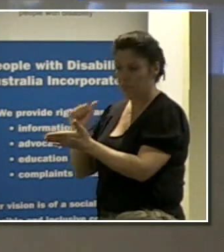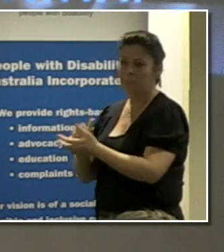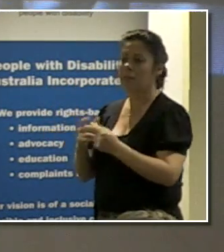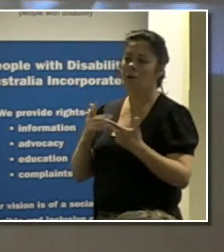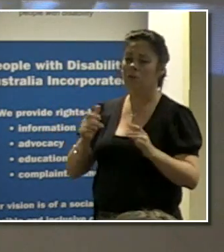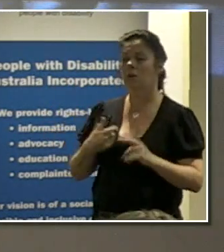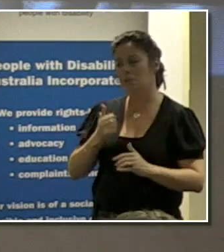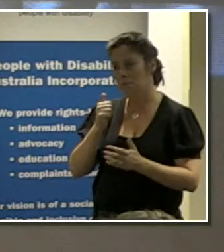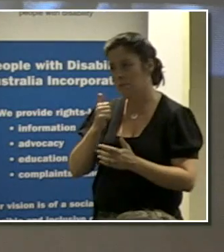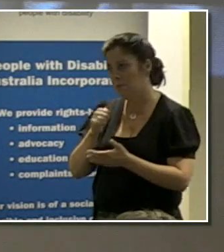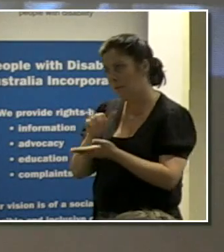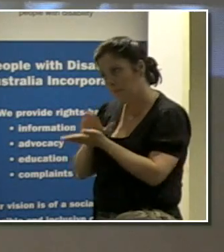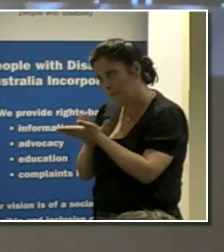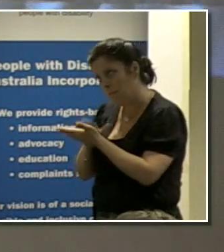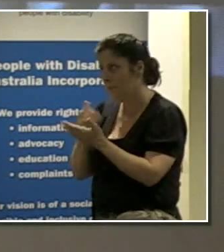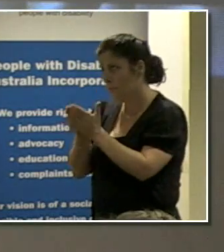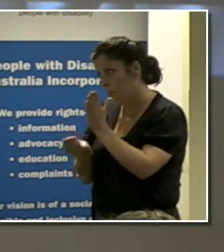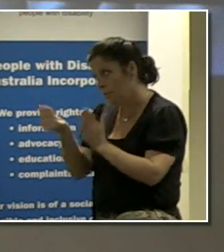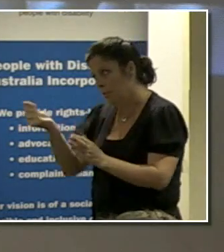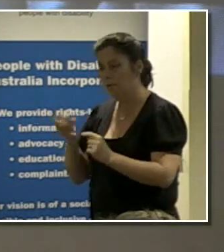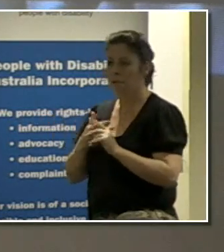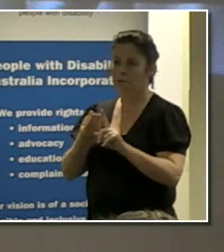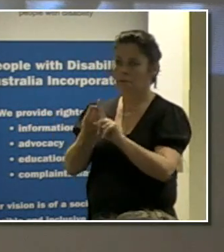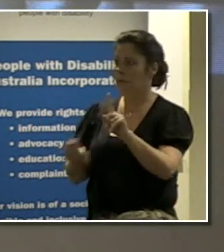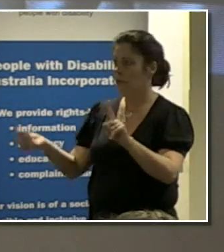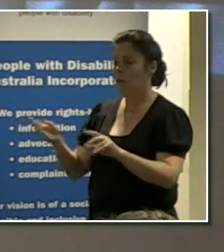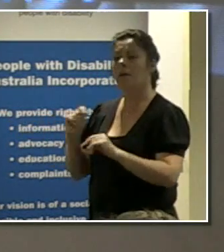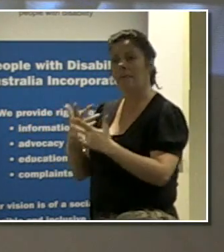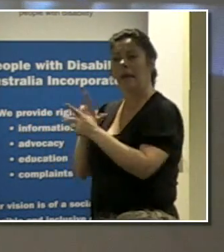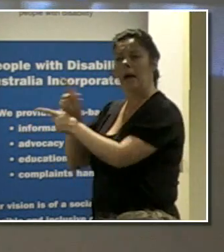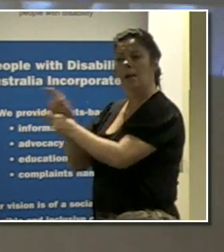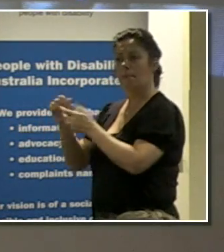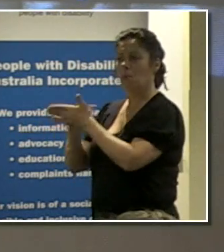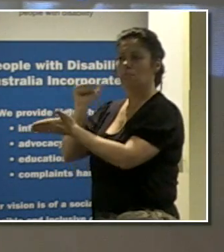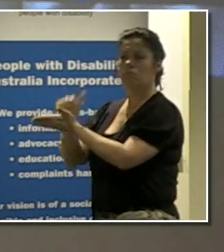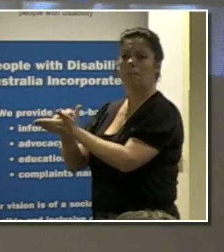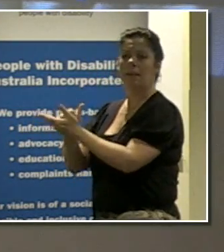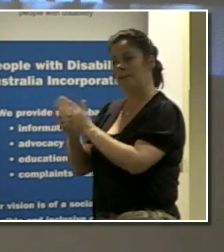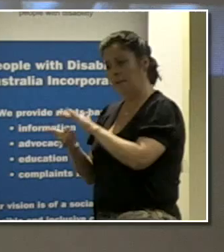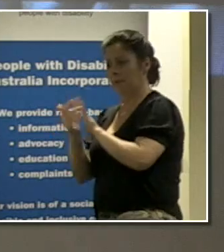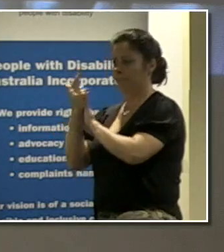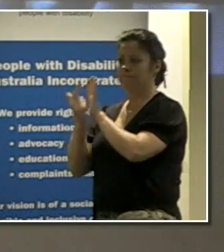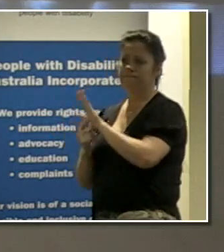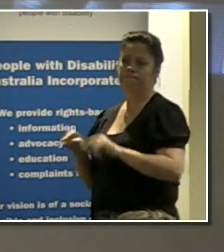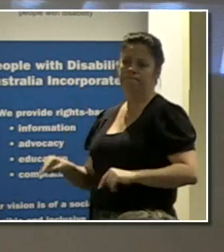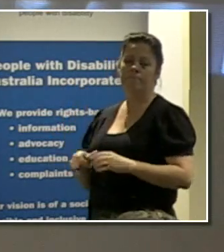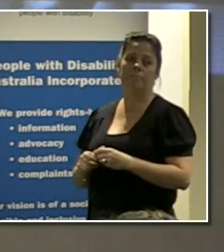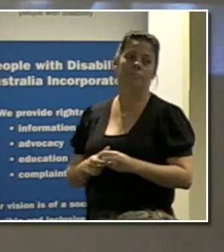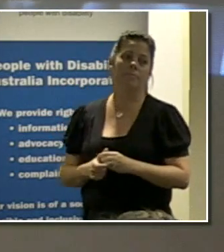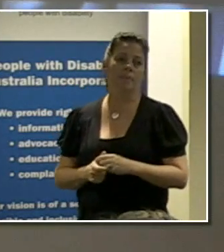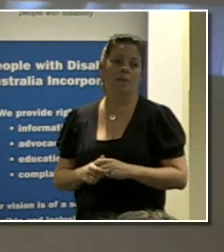direct contribution to the family. So they should be, in fact, a paid care worker. And I'm not sure whether